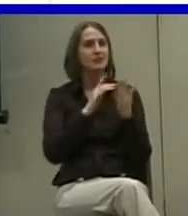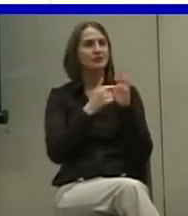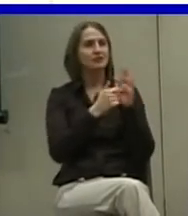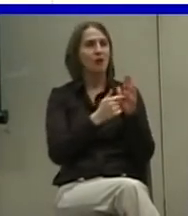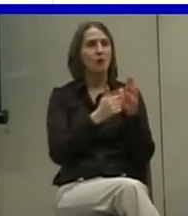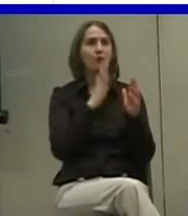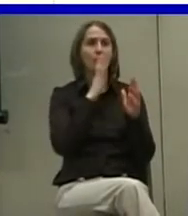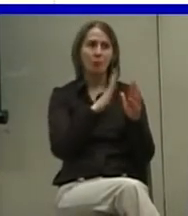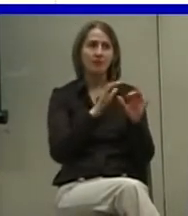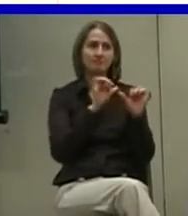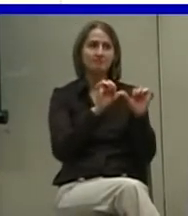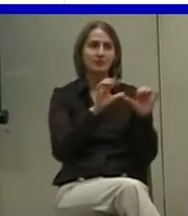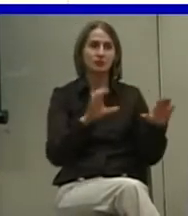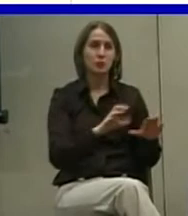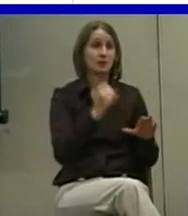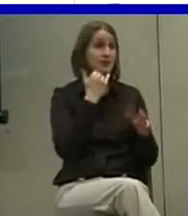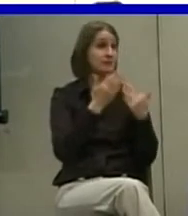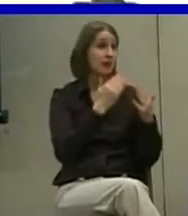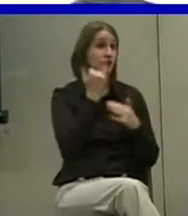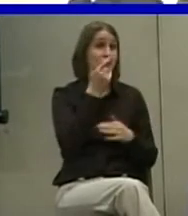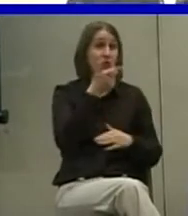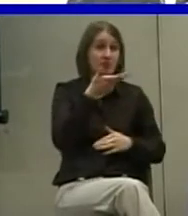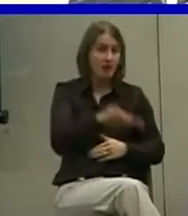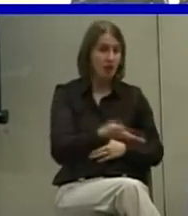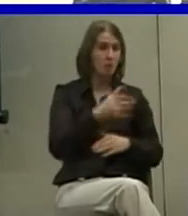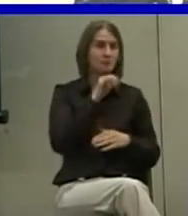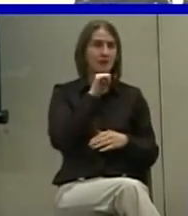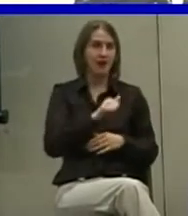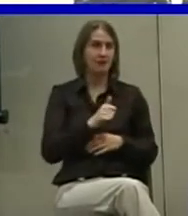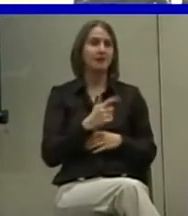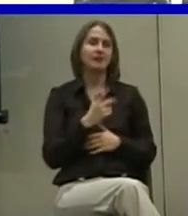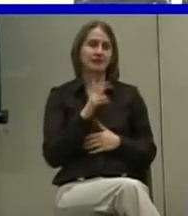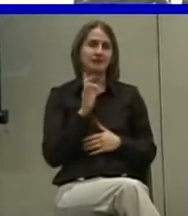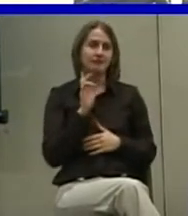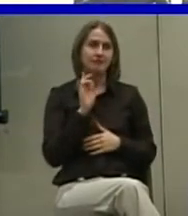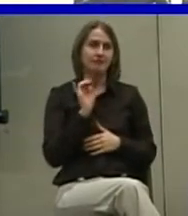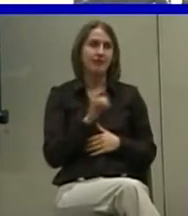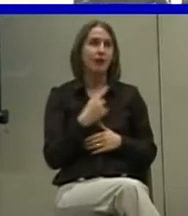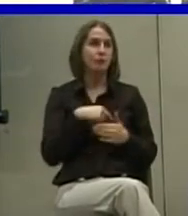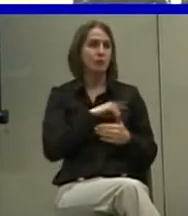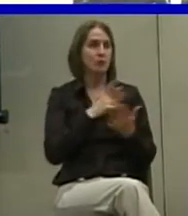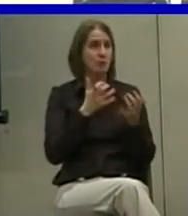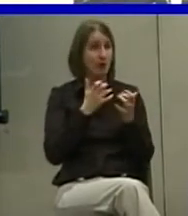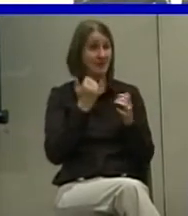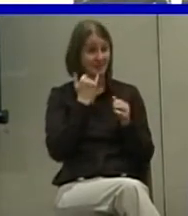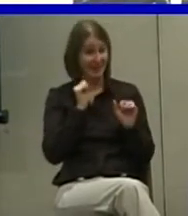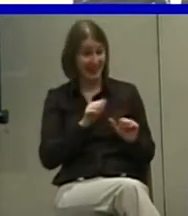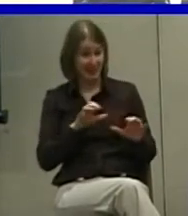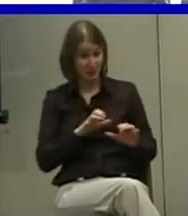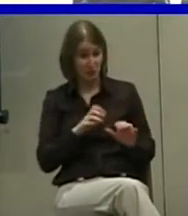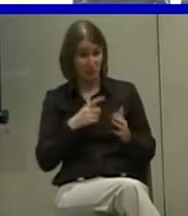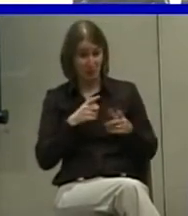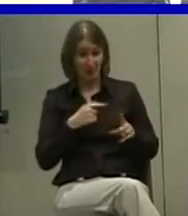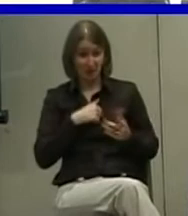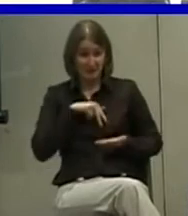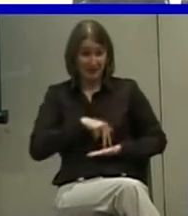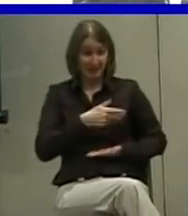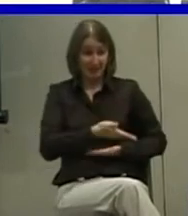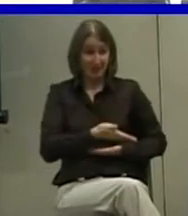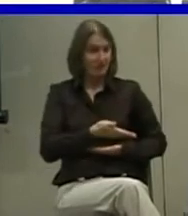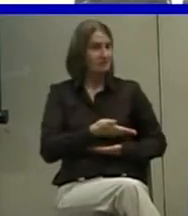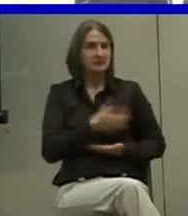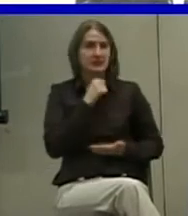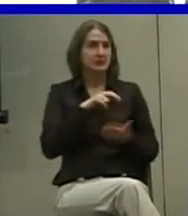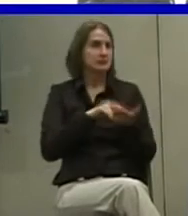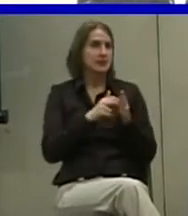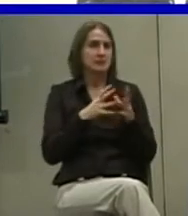there. And that's what we want. We want them to do it without us. If they can only do it when I'm standing there, then I don't think that really means